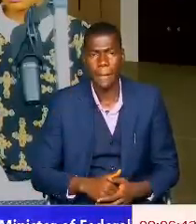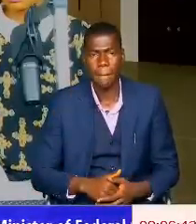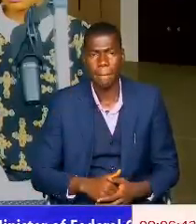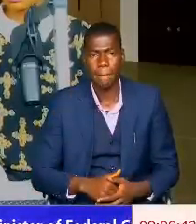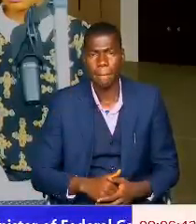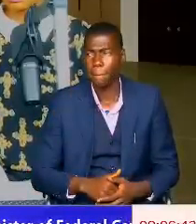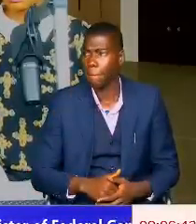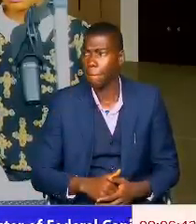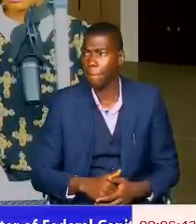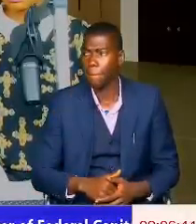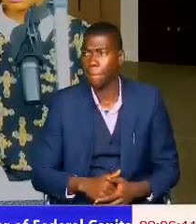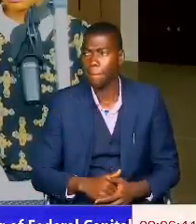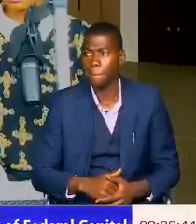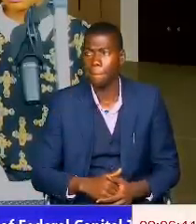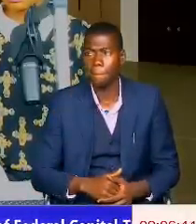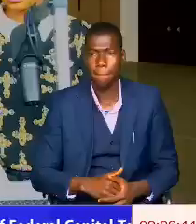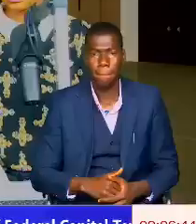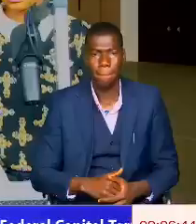You too.